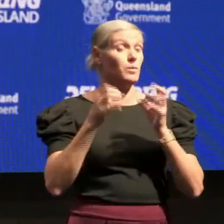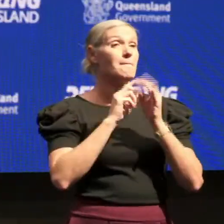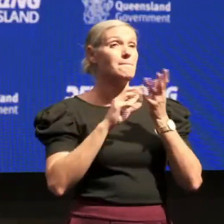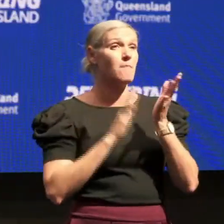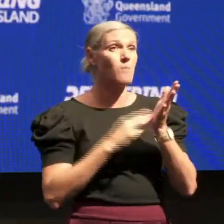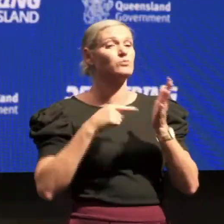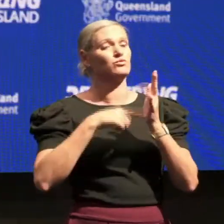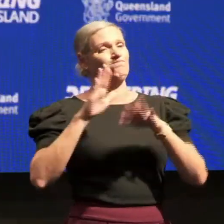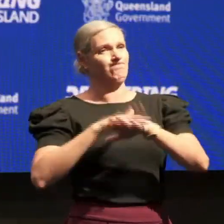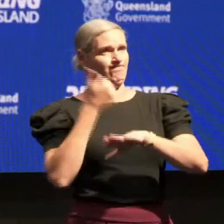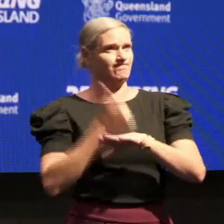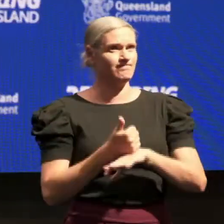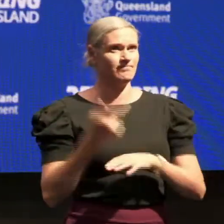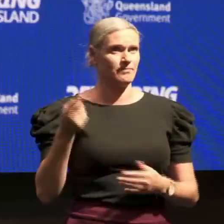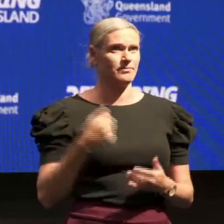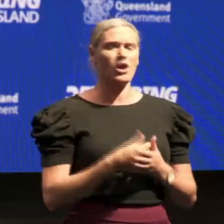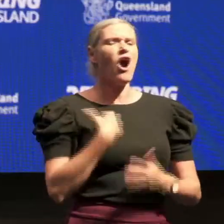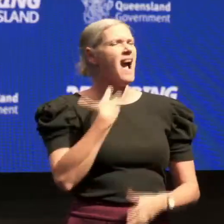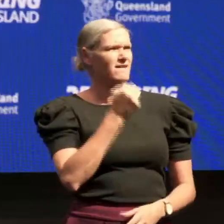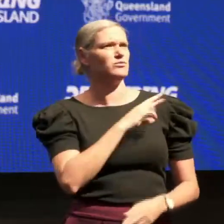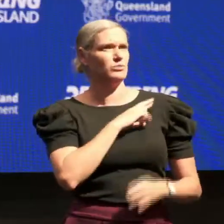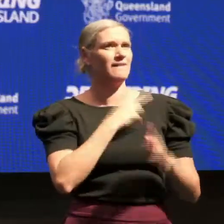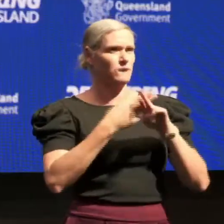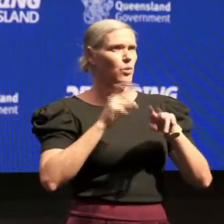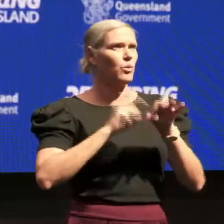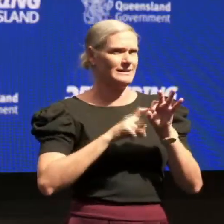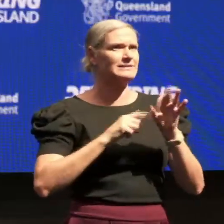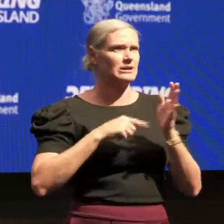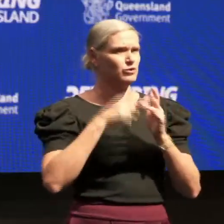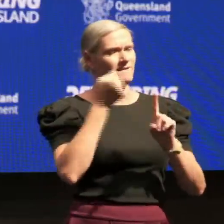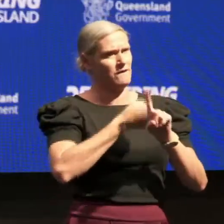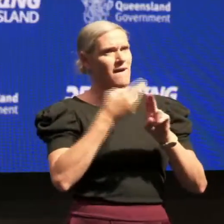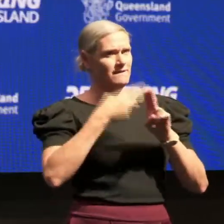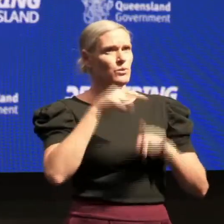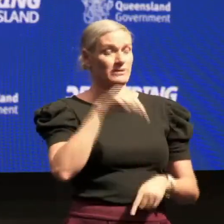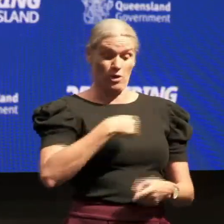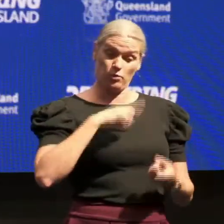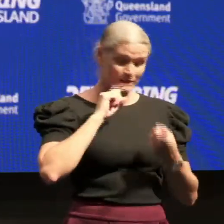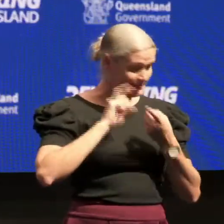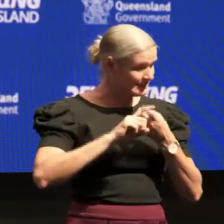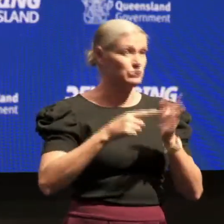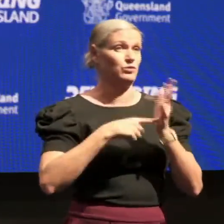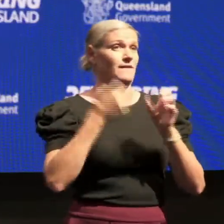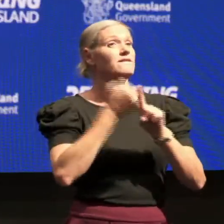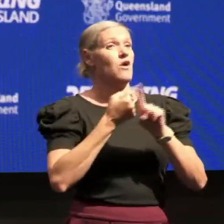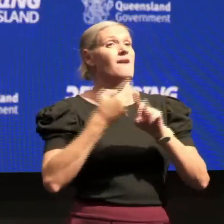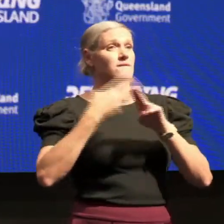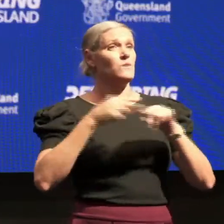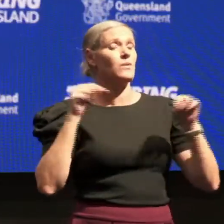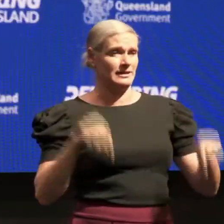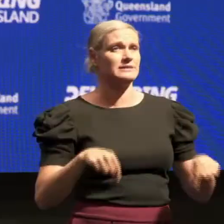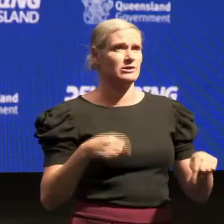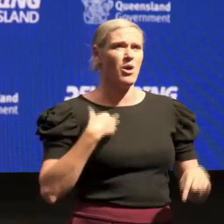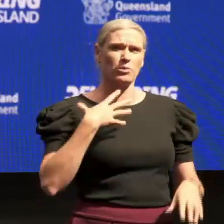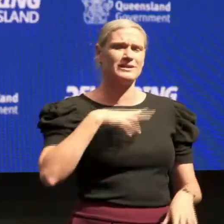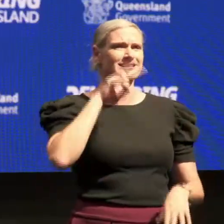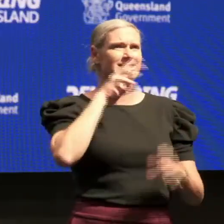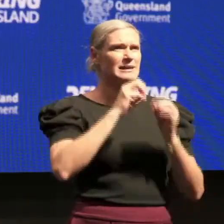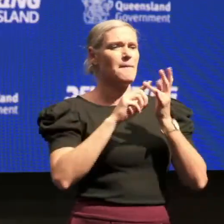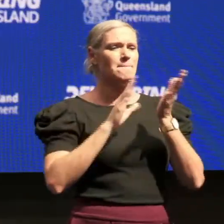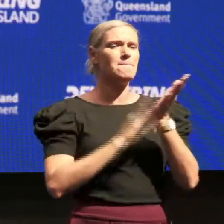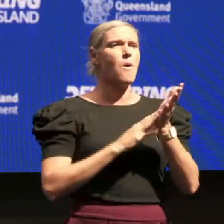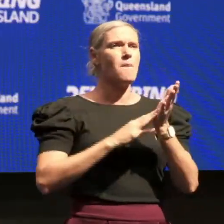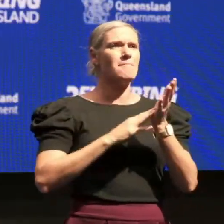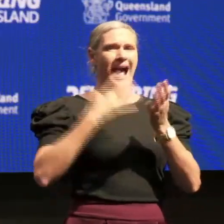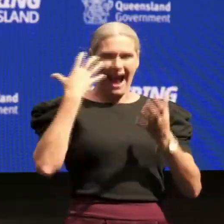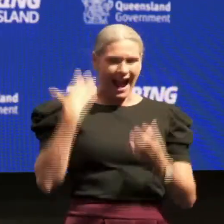we'll continue to call it out. I've got a duty for Queenslanders to do that, and I'll continue to do that. And I'm want to see that